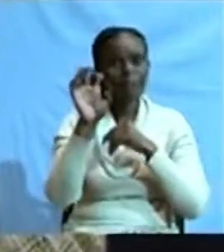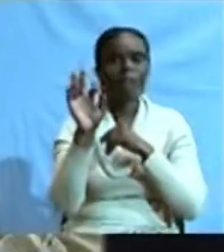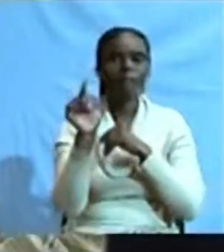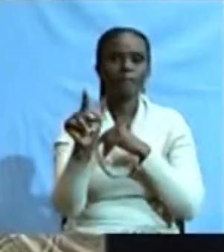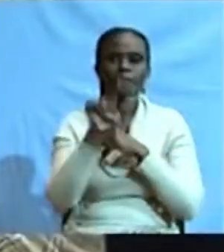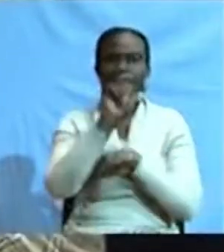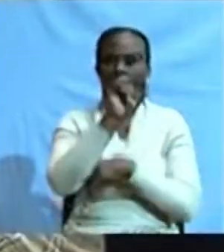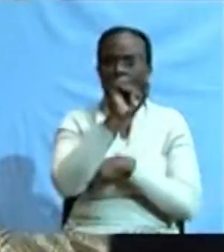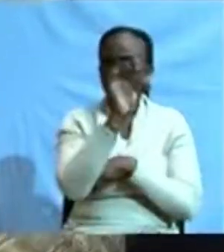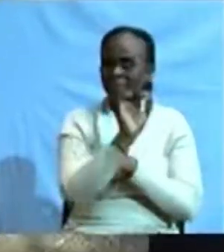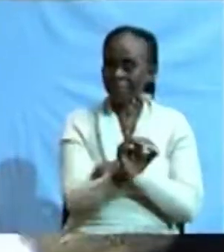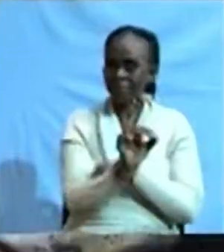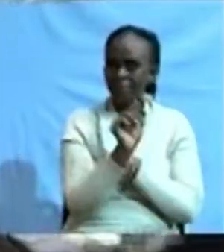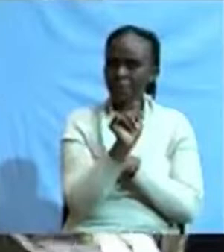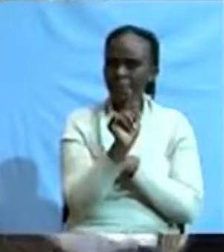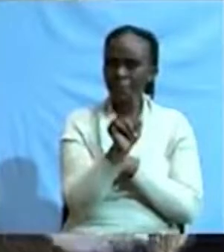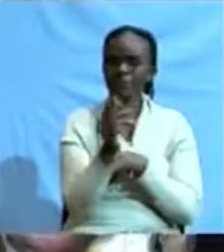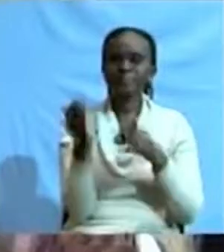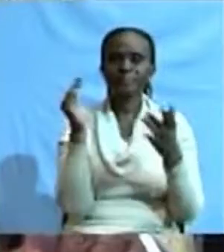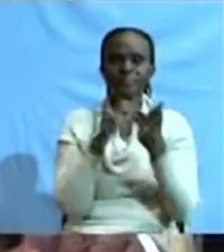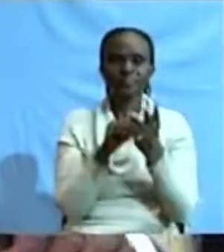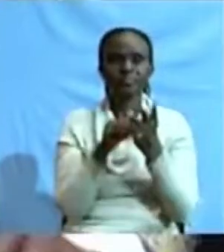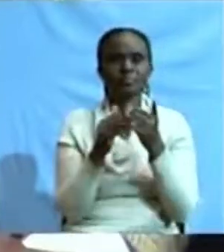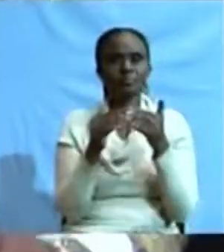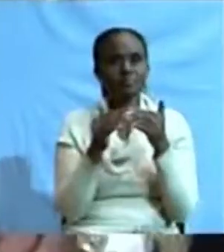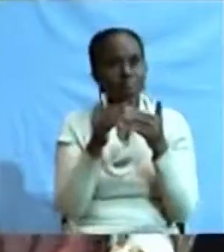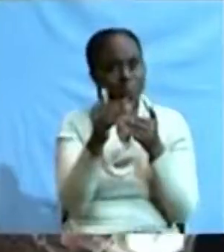fund 20%. Then further,